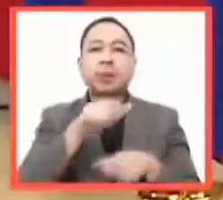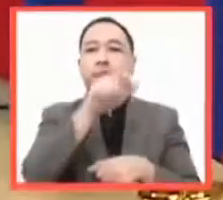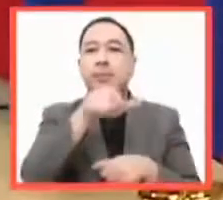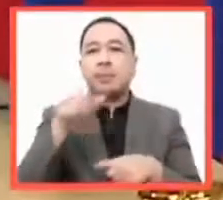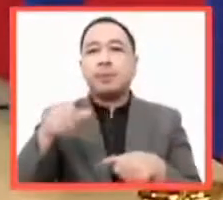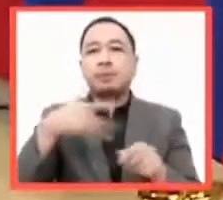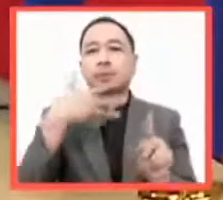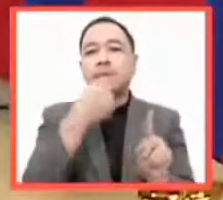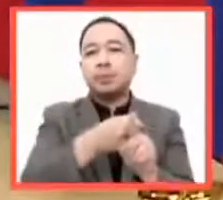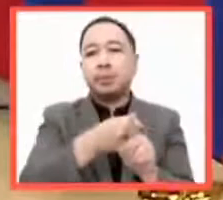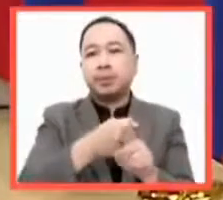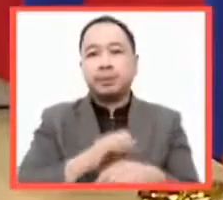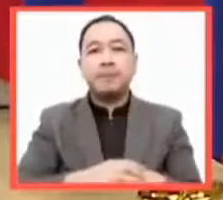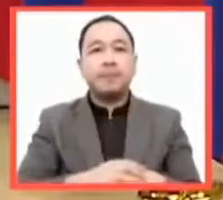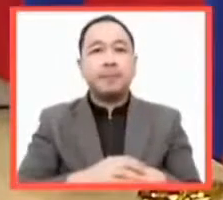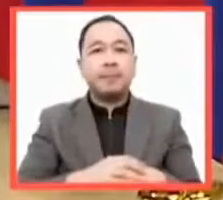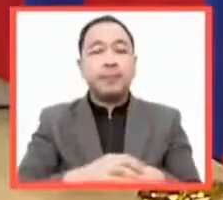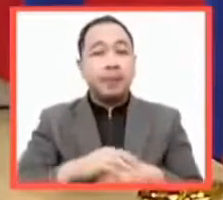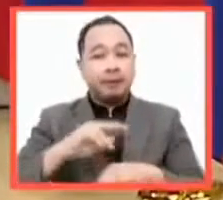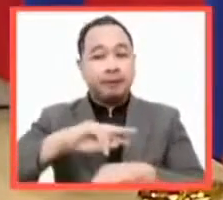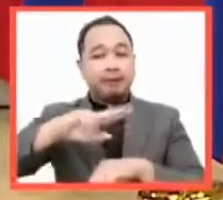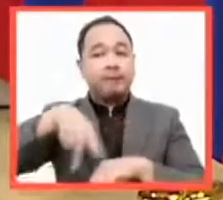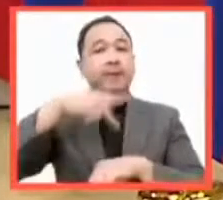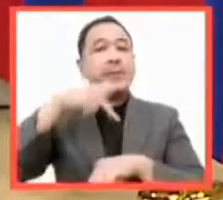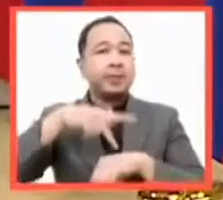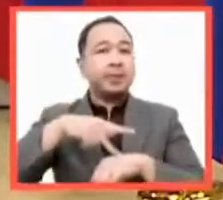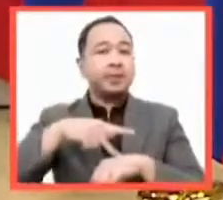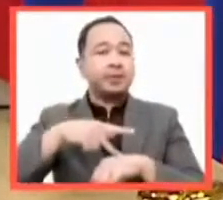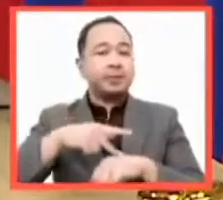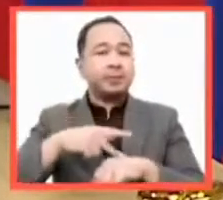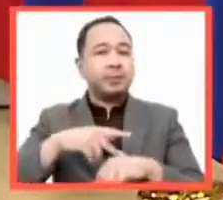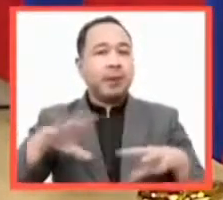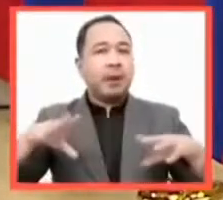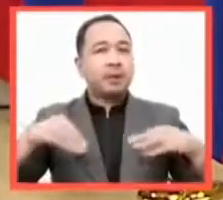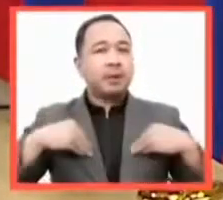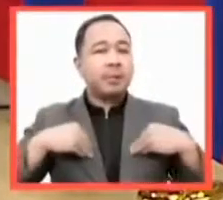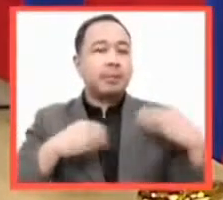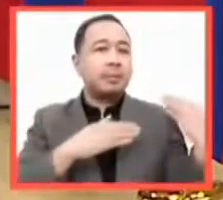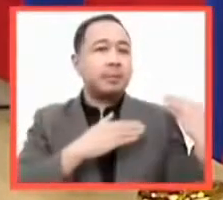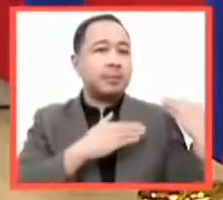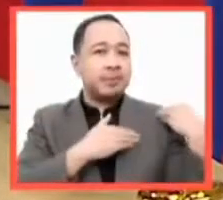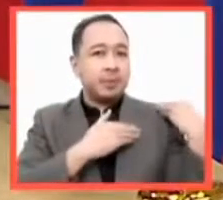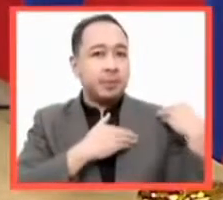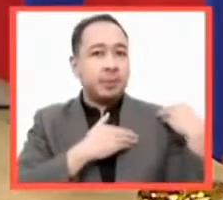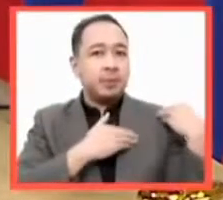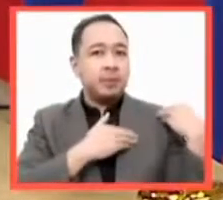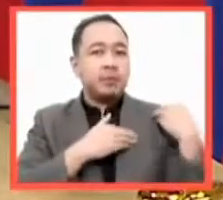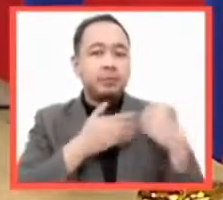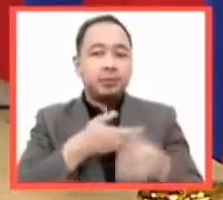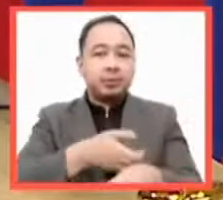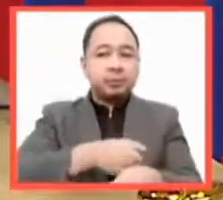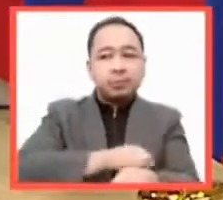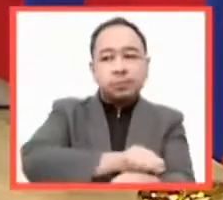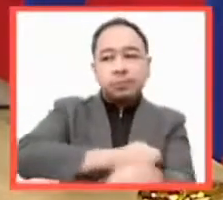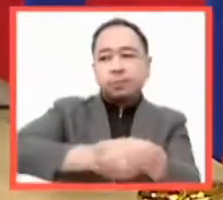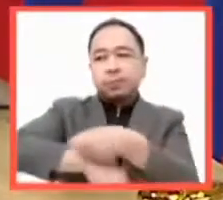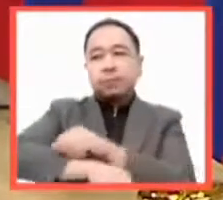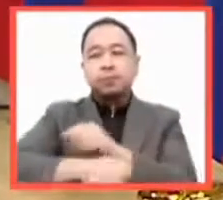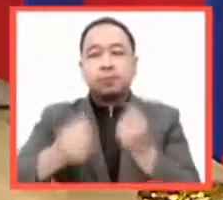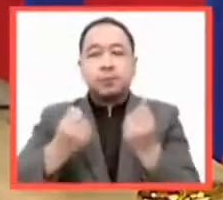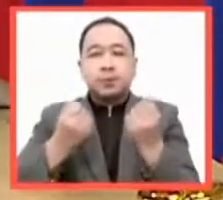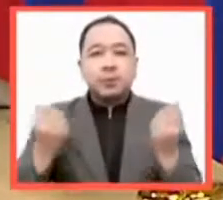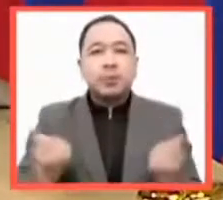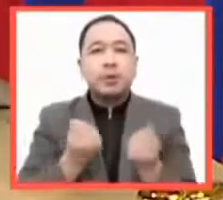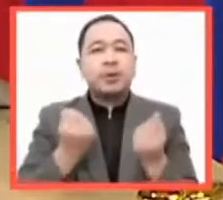The Philippines accepts its share of responsibility and will do its part to avert this collective